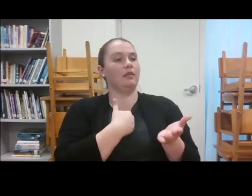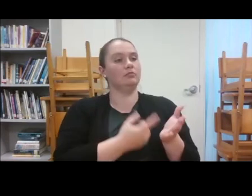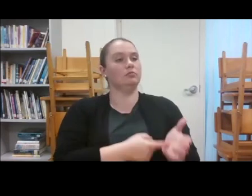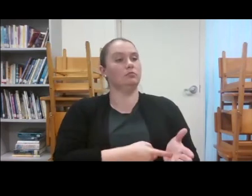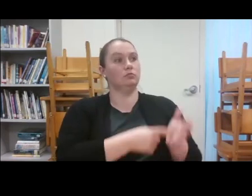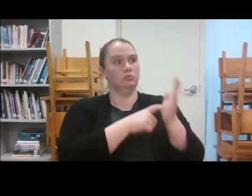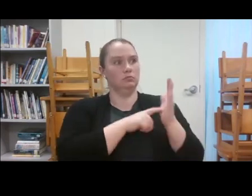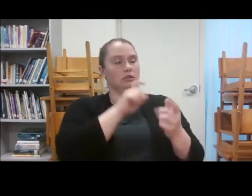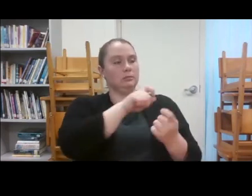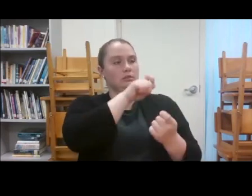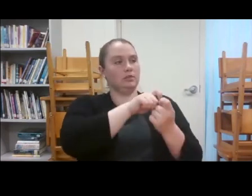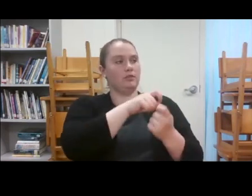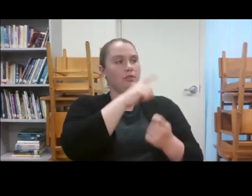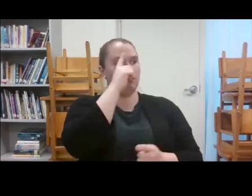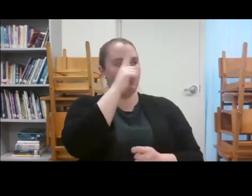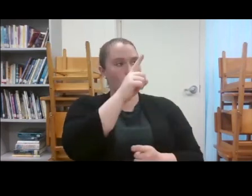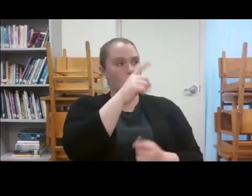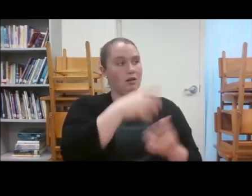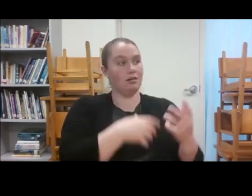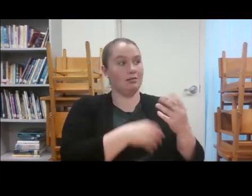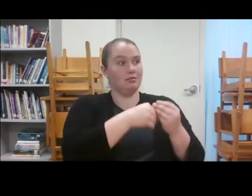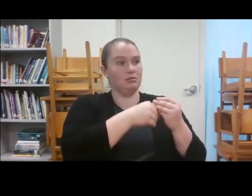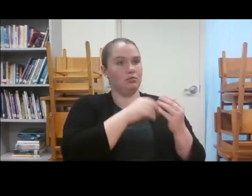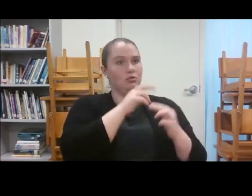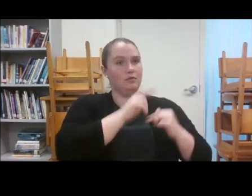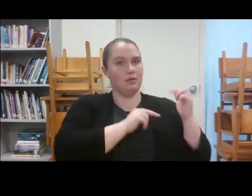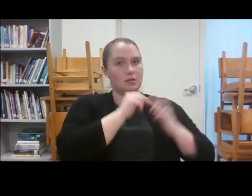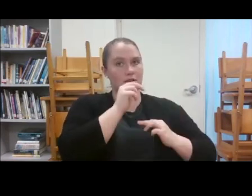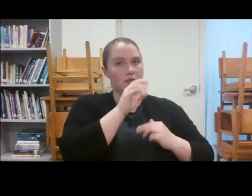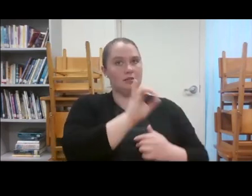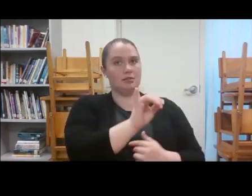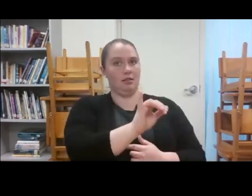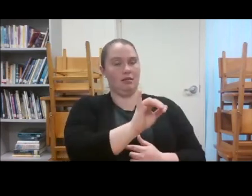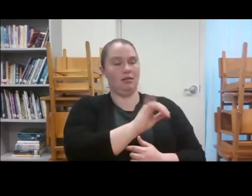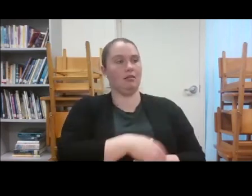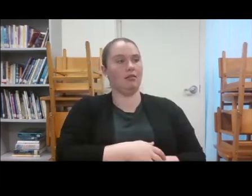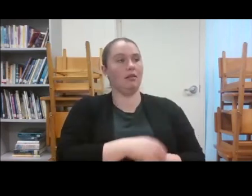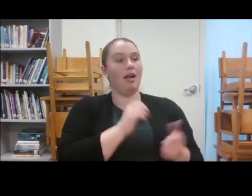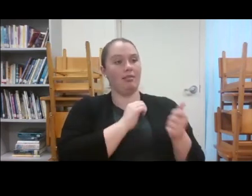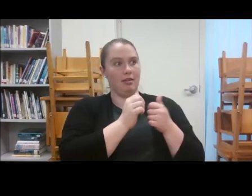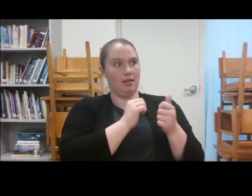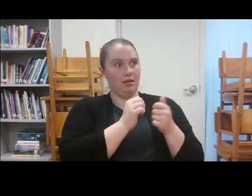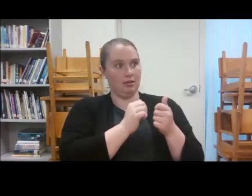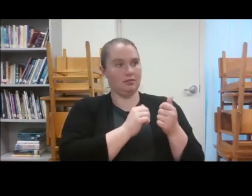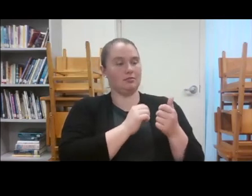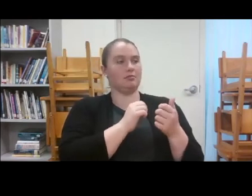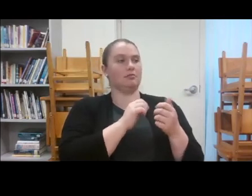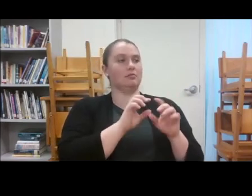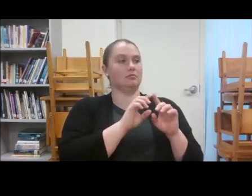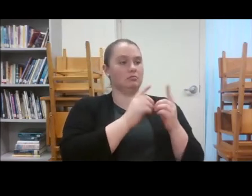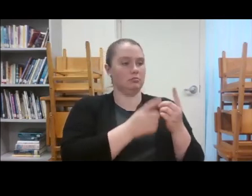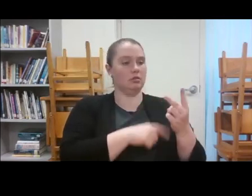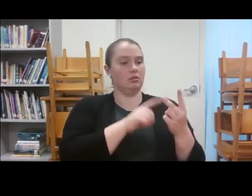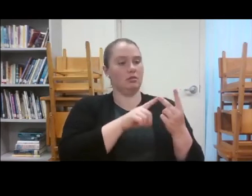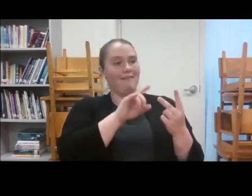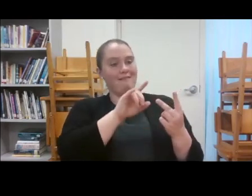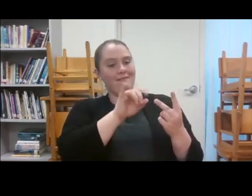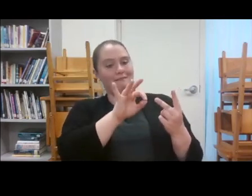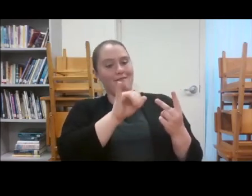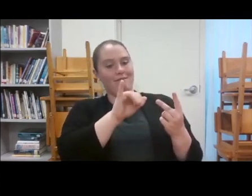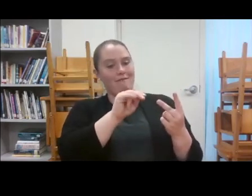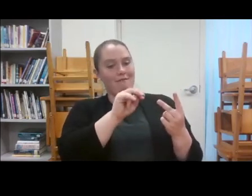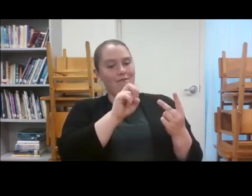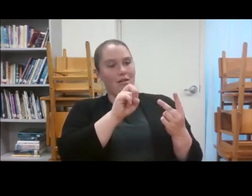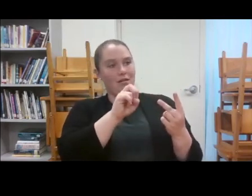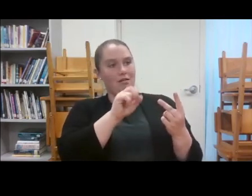requirements regarding additional facilities like athletic facilities or fine art facilities.